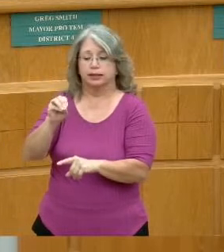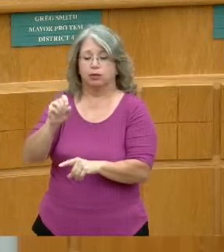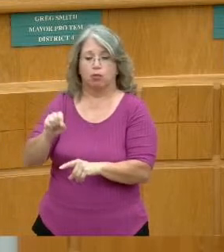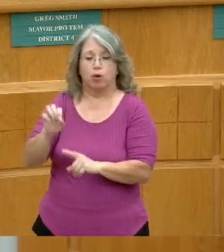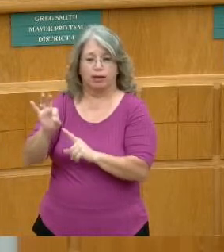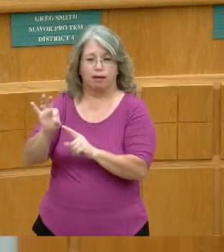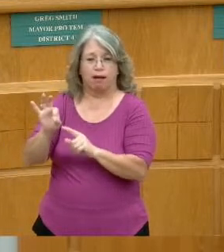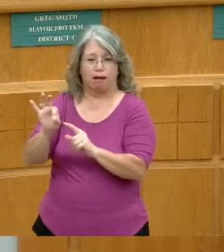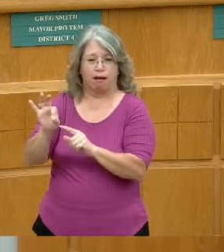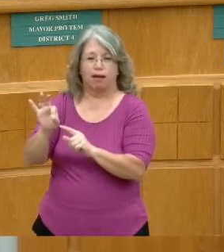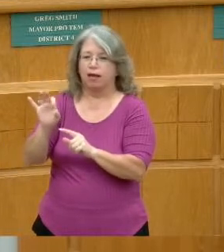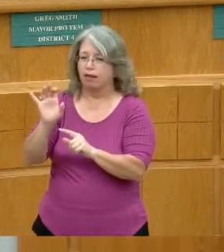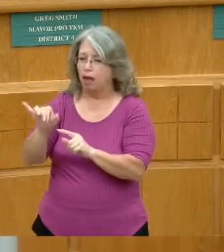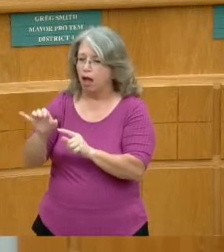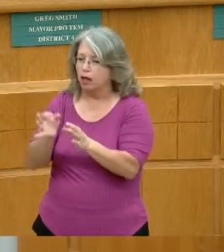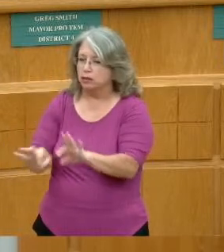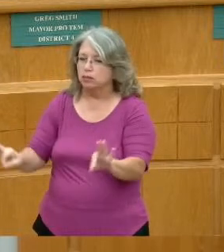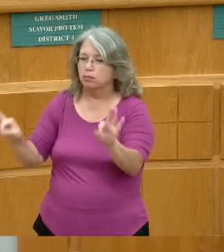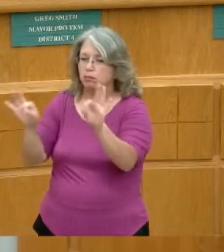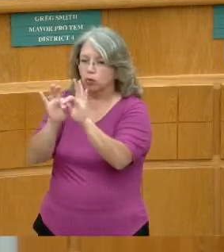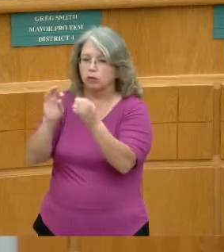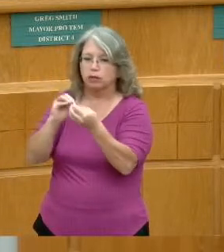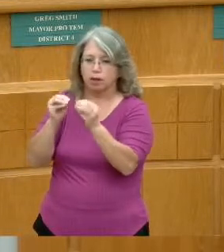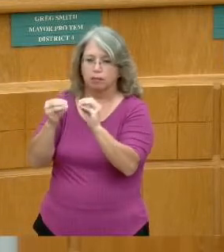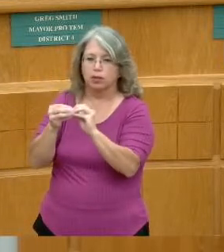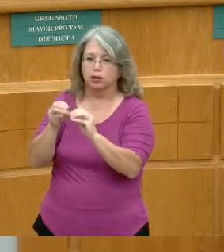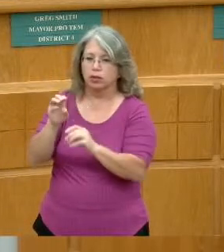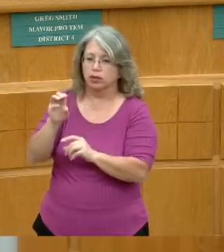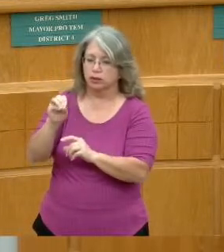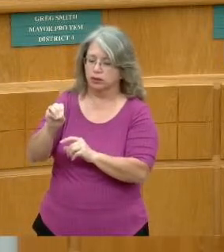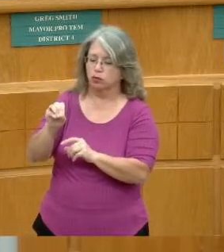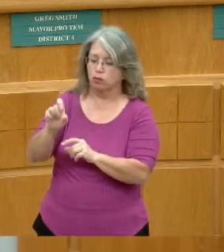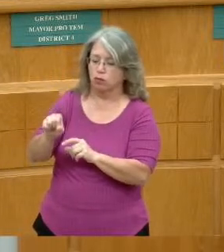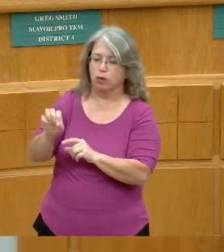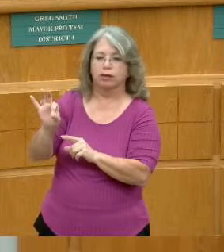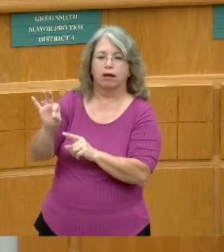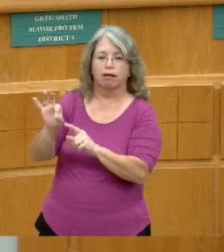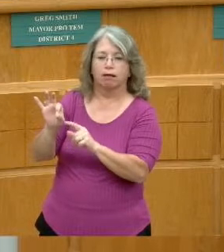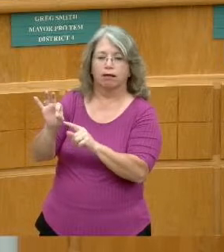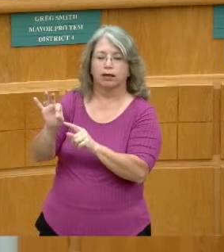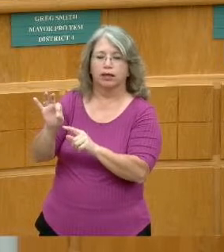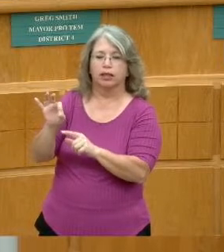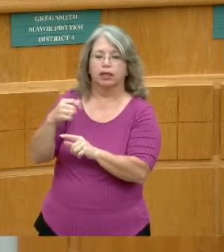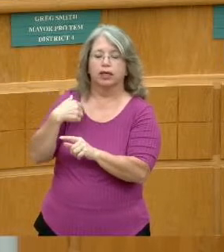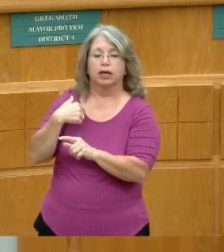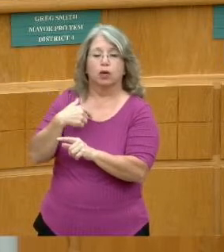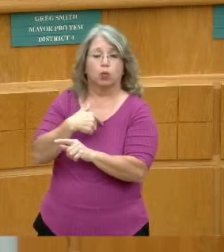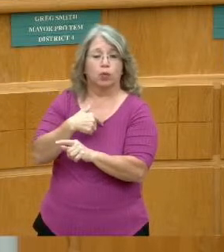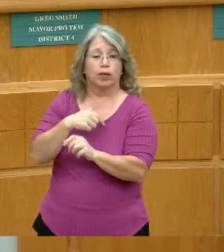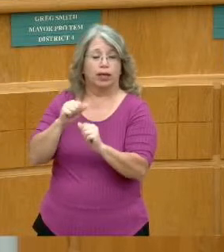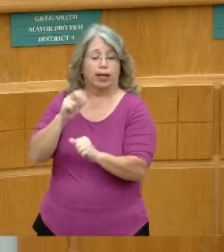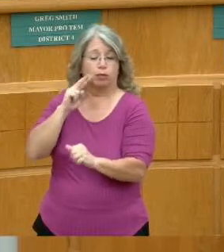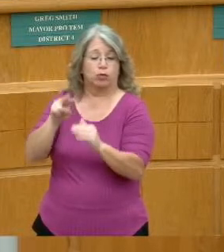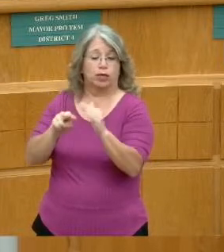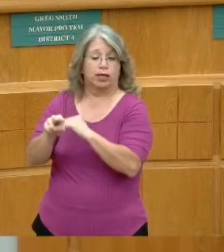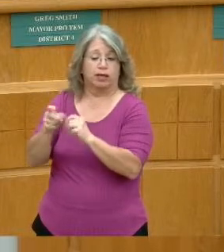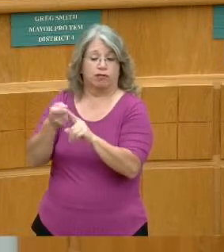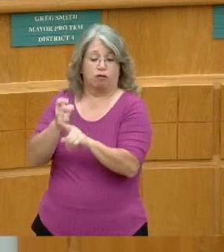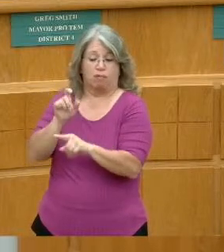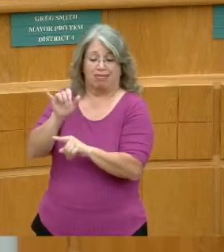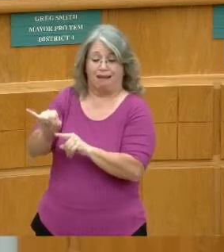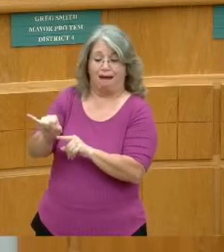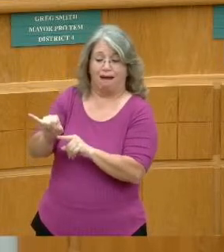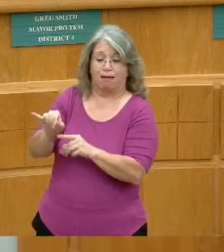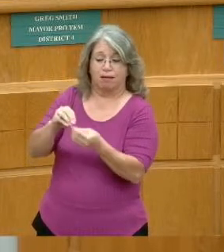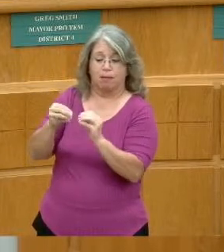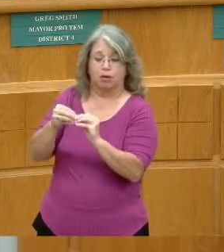important number because what it means is that we're predicting right now that COVID-19 is receding and not expanding in the Coastal